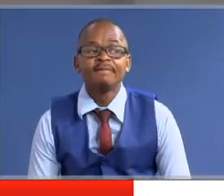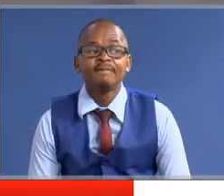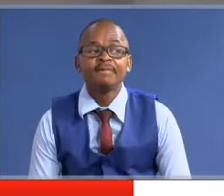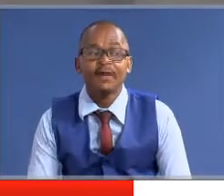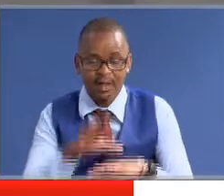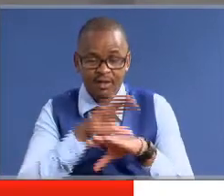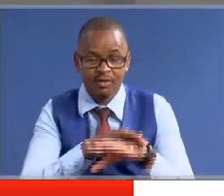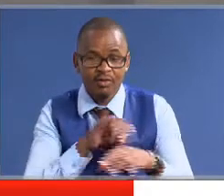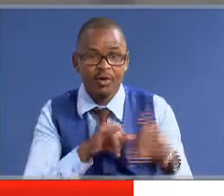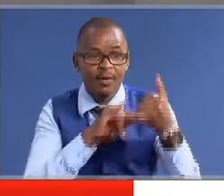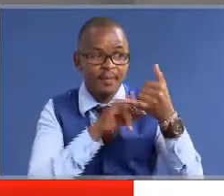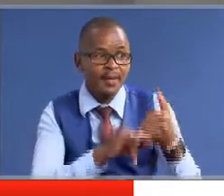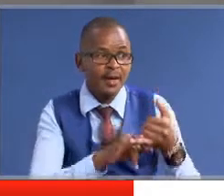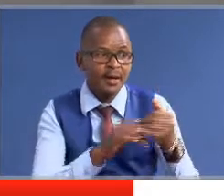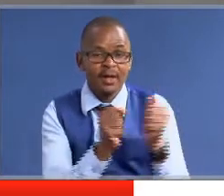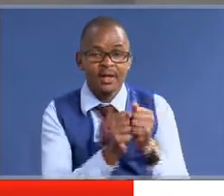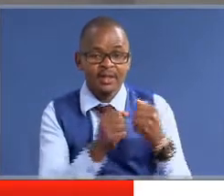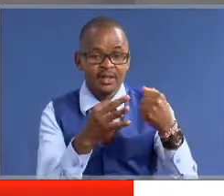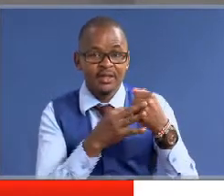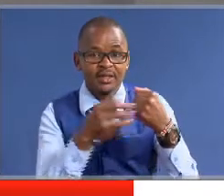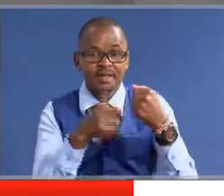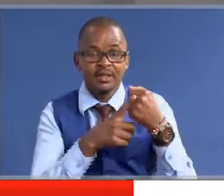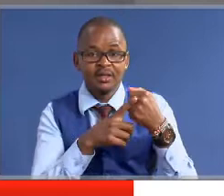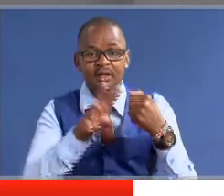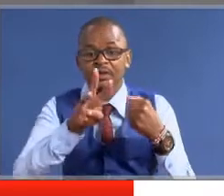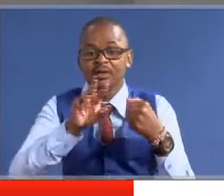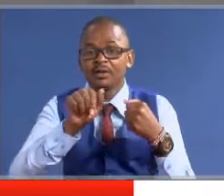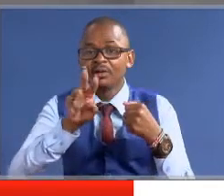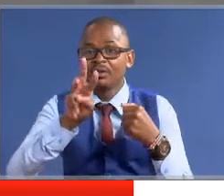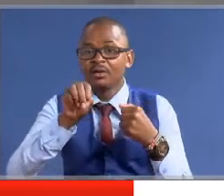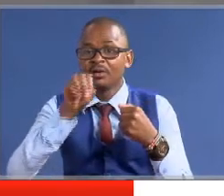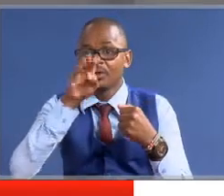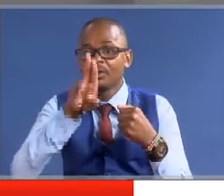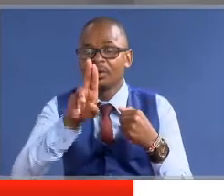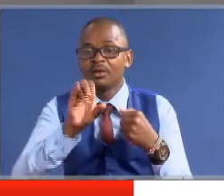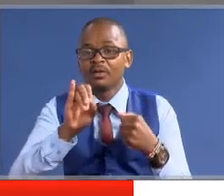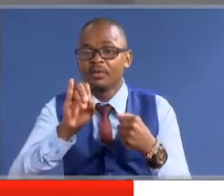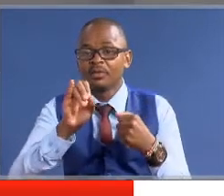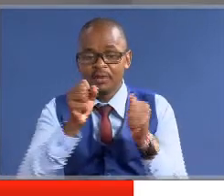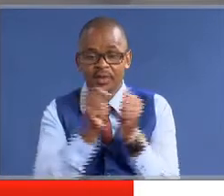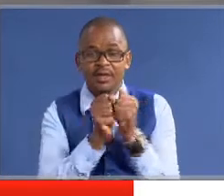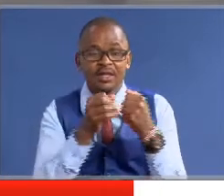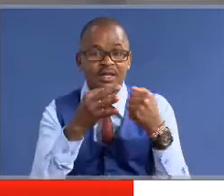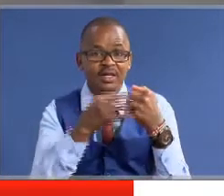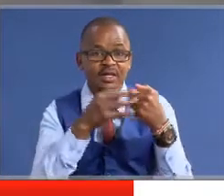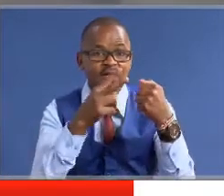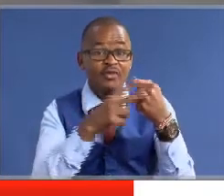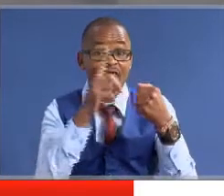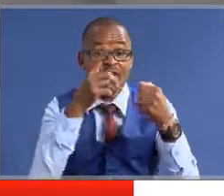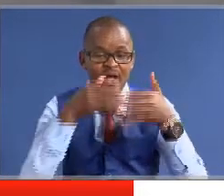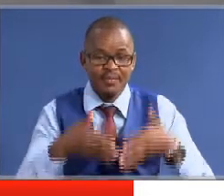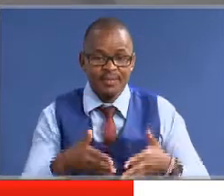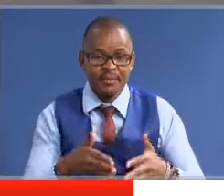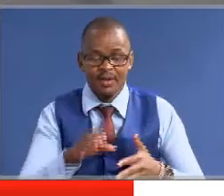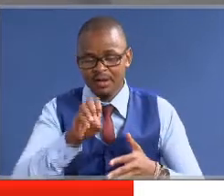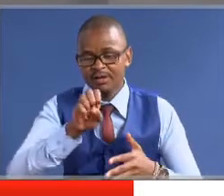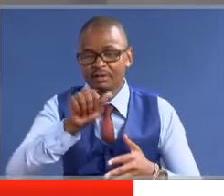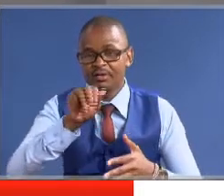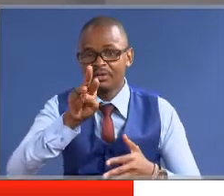I got married in 1986 to Elizabeth Wangui Kamau, and in 1987 we had our firstborn,